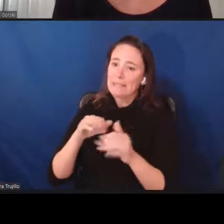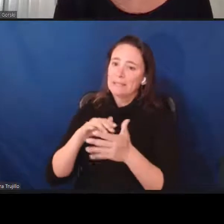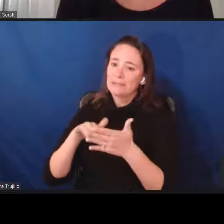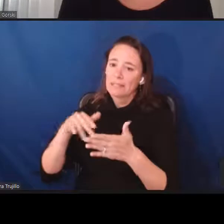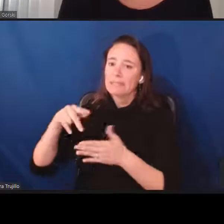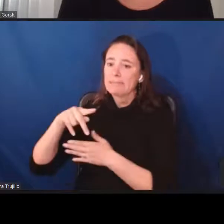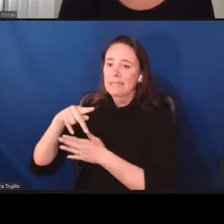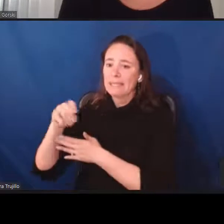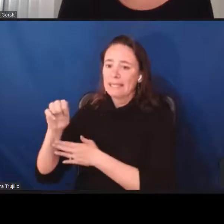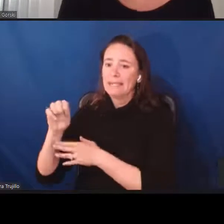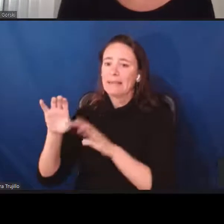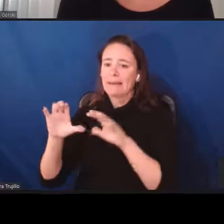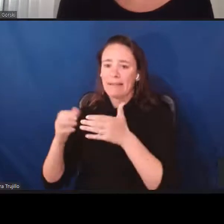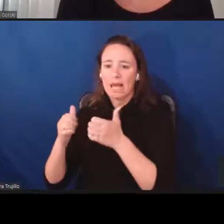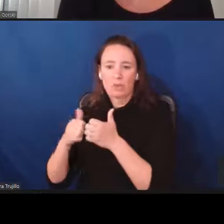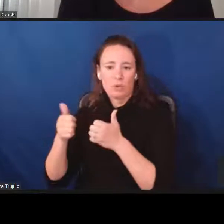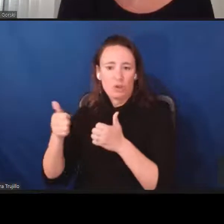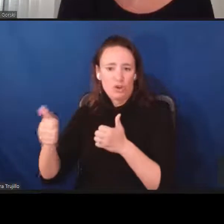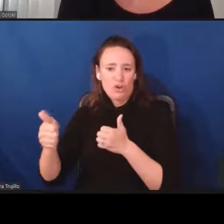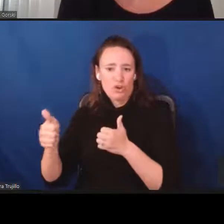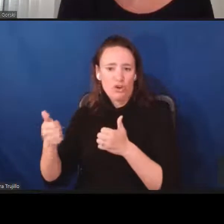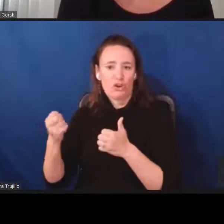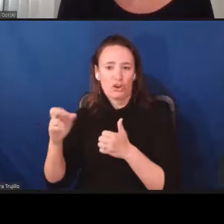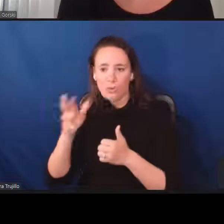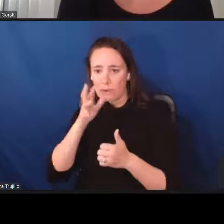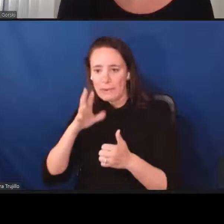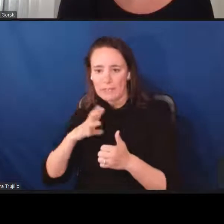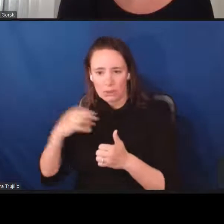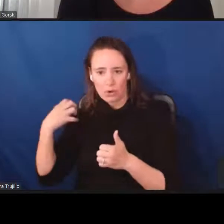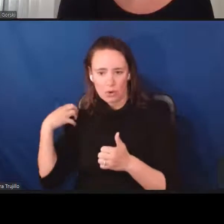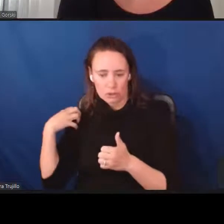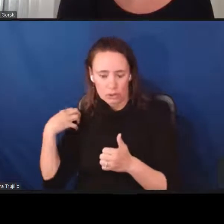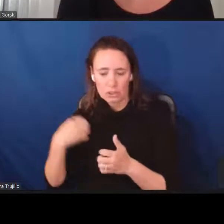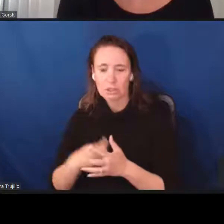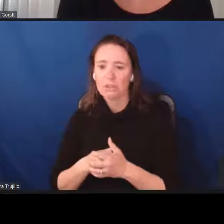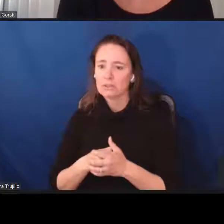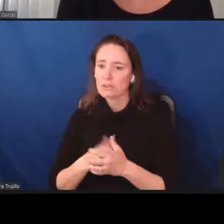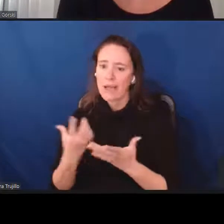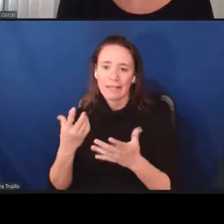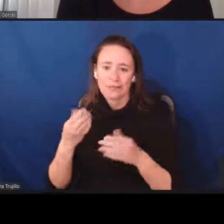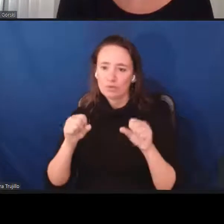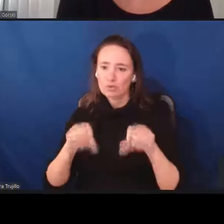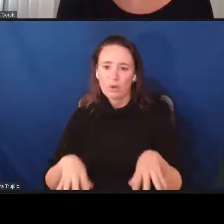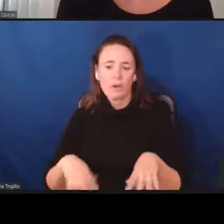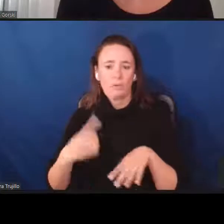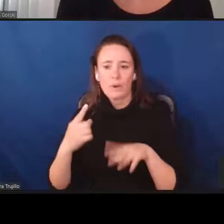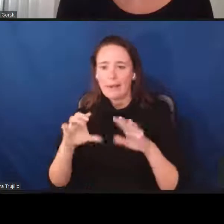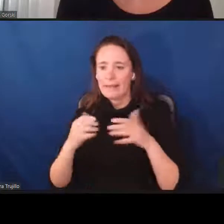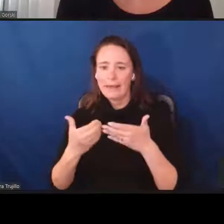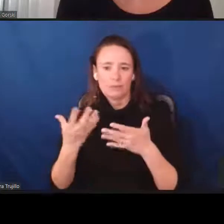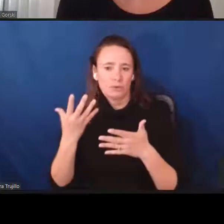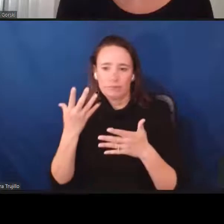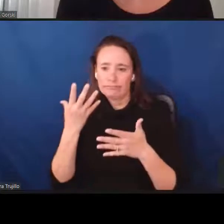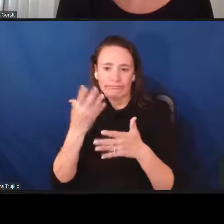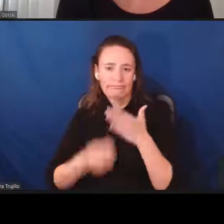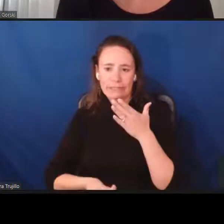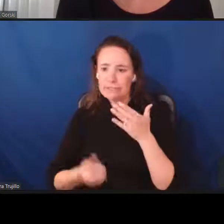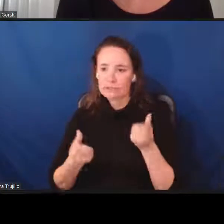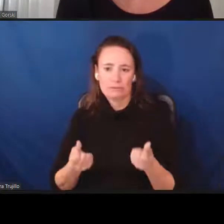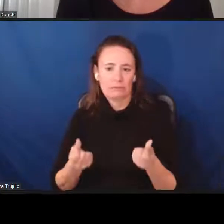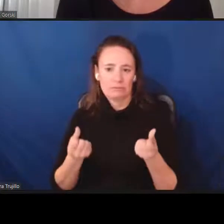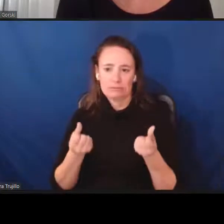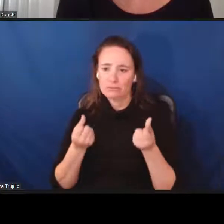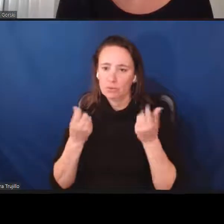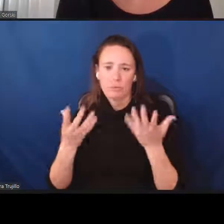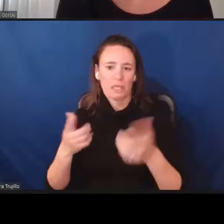because I had to drop one of my classes because I'd missed too much of the school year to pick it up again. But